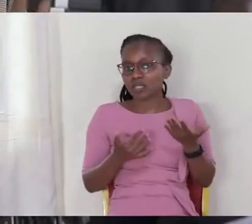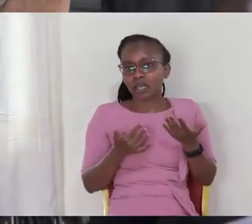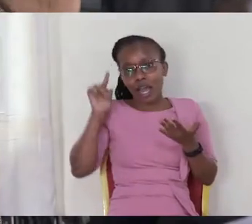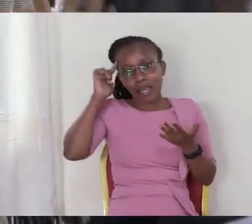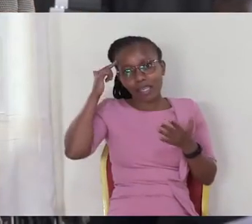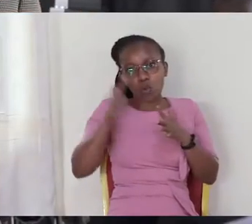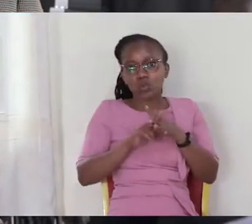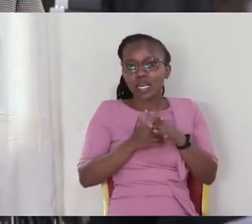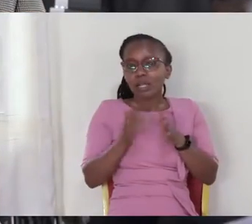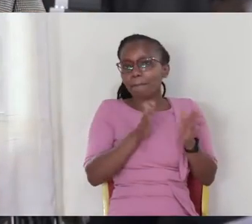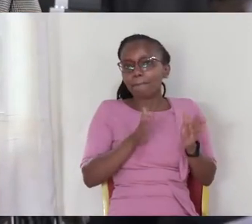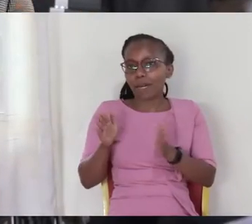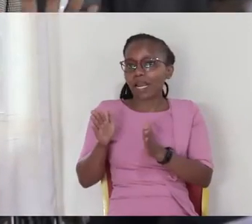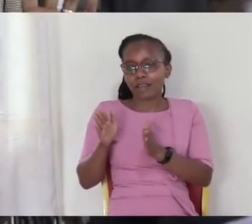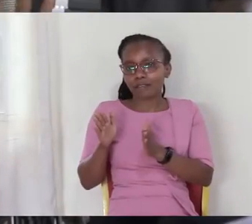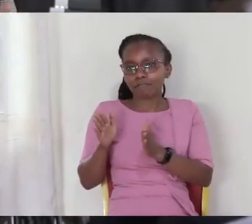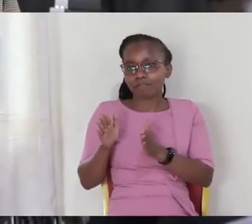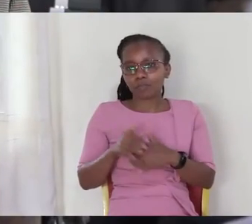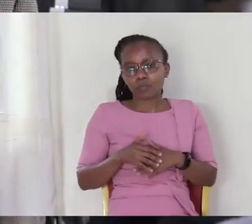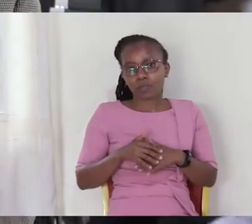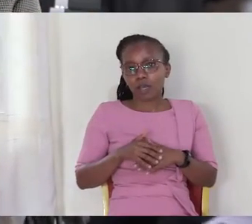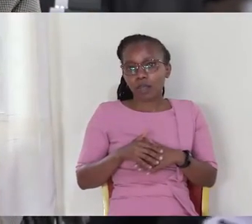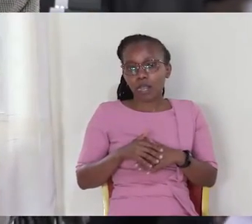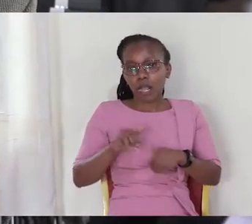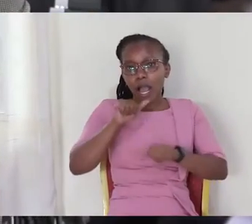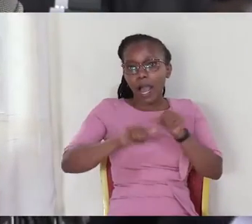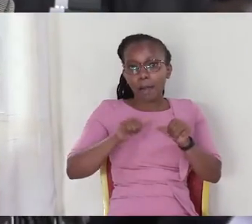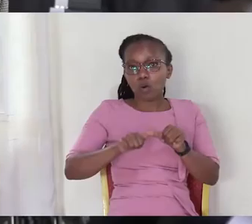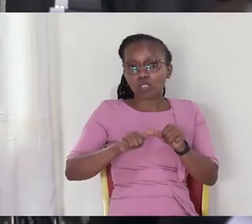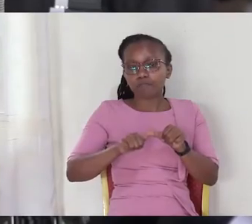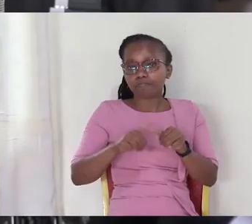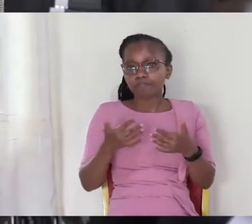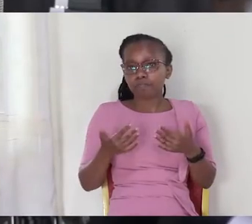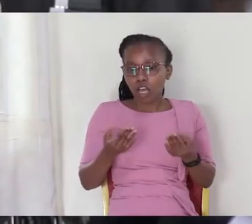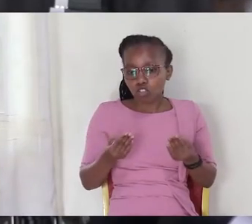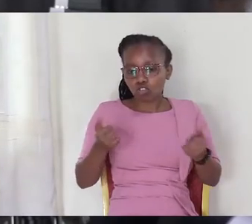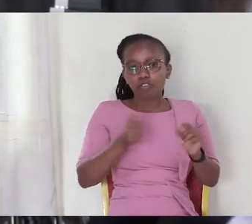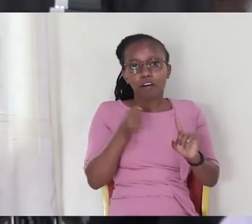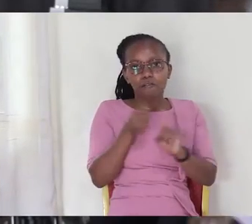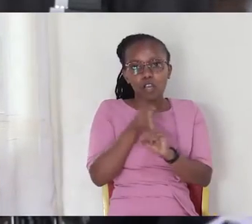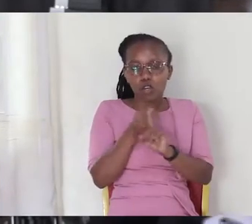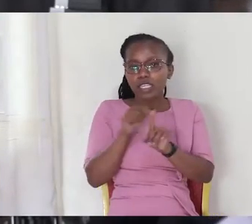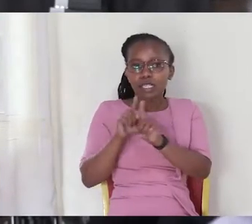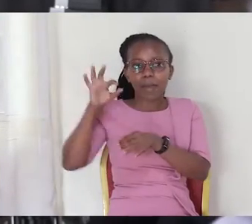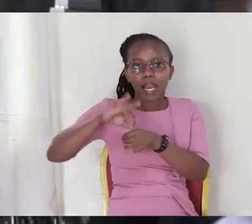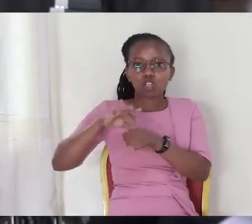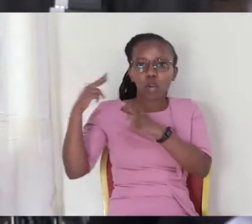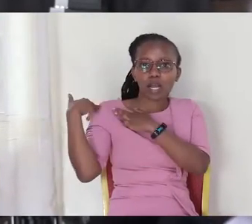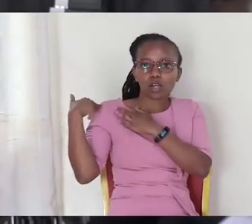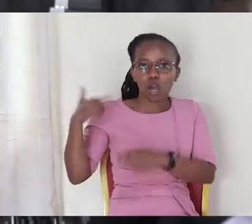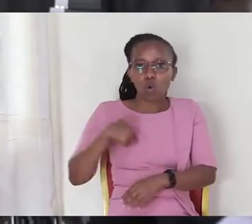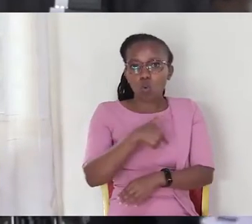also preparing scenarios so that when it comes to response to violence and also electoral accountability, we are